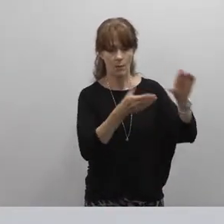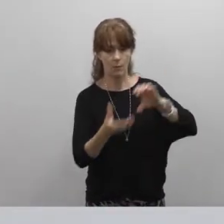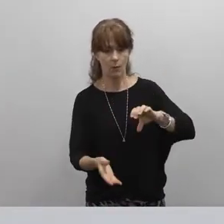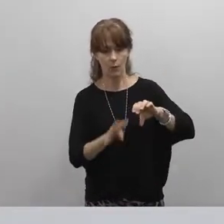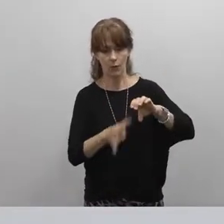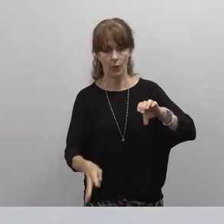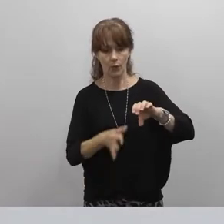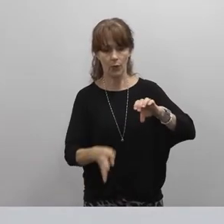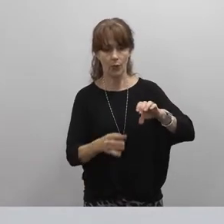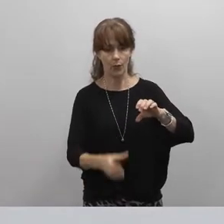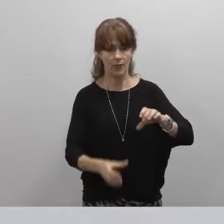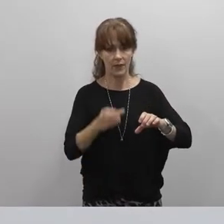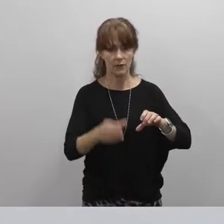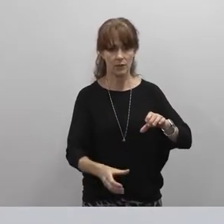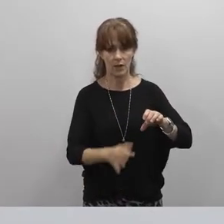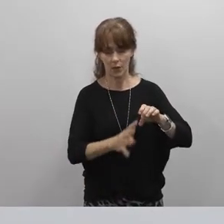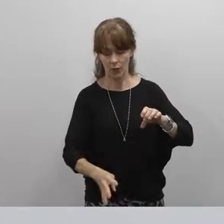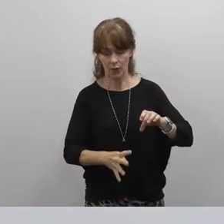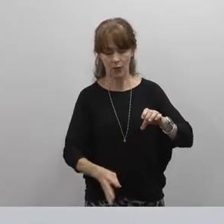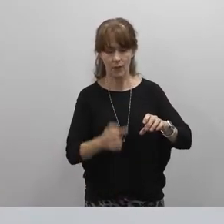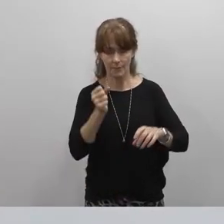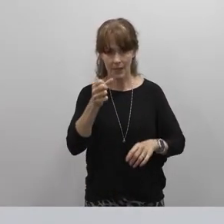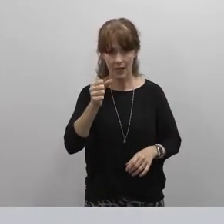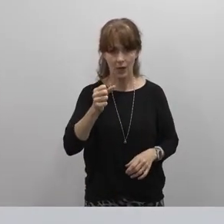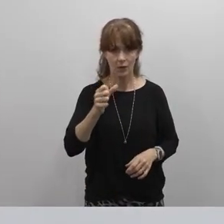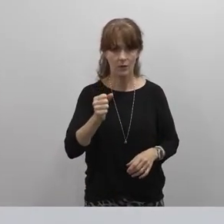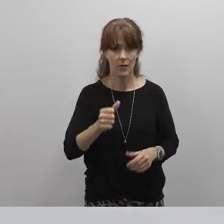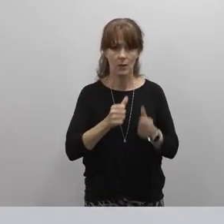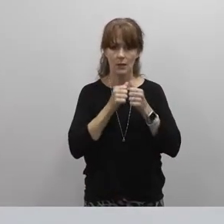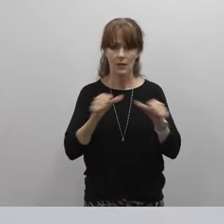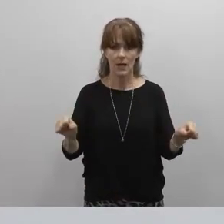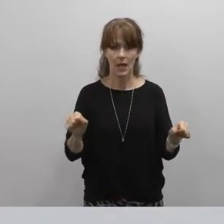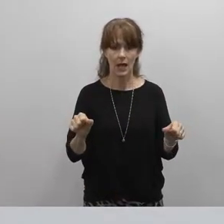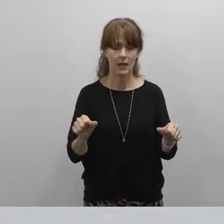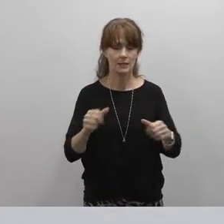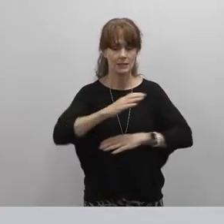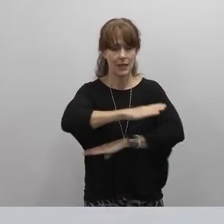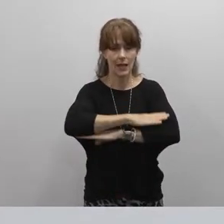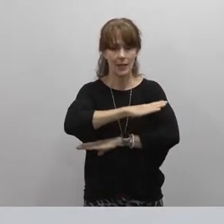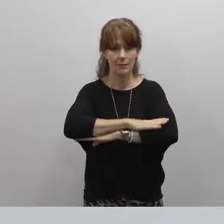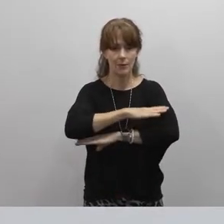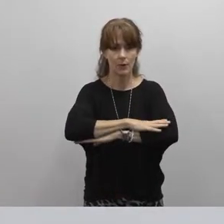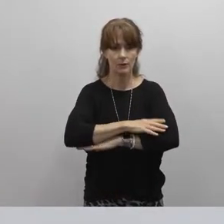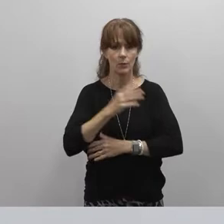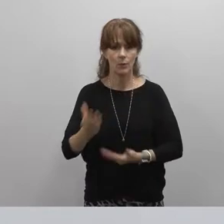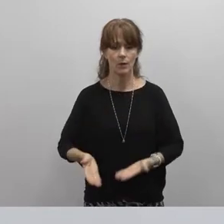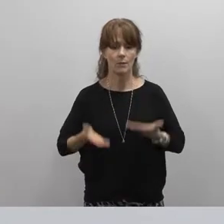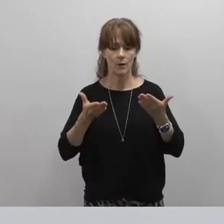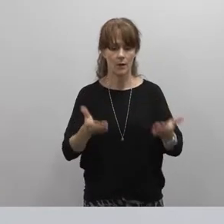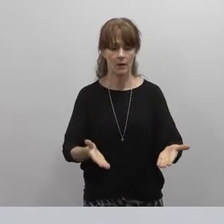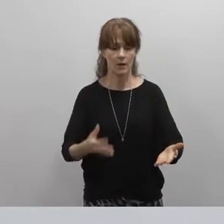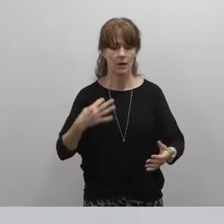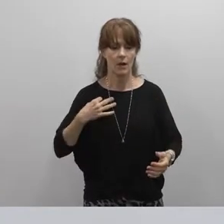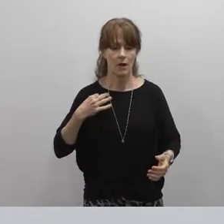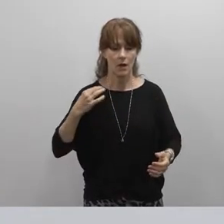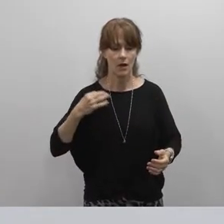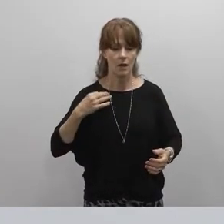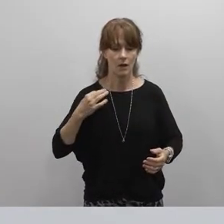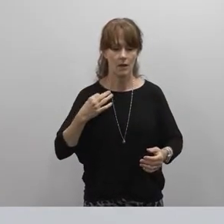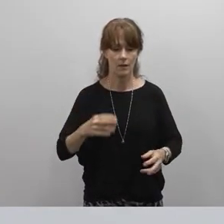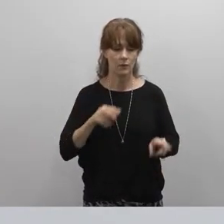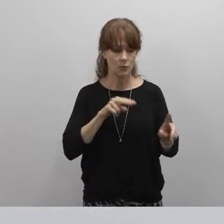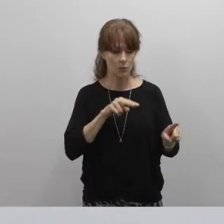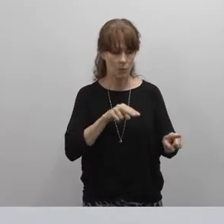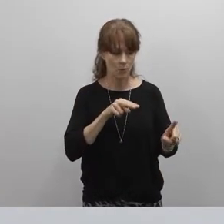the drain. We were also denied shared tables by Nutrition Services unless we could provide volunteers to man